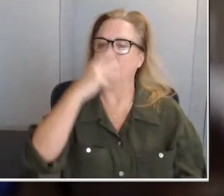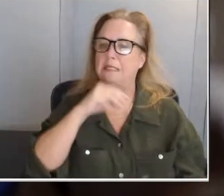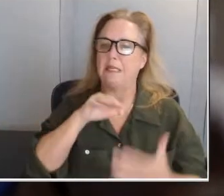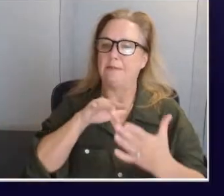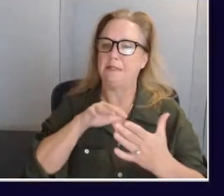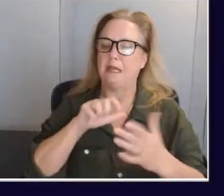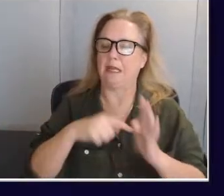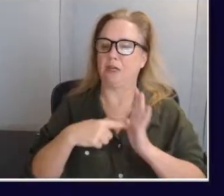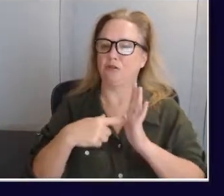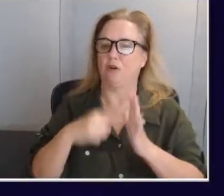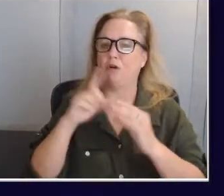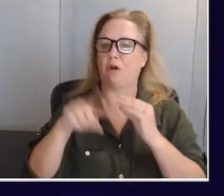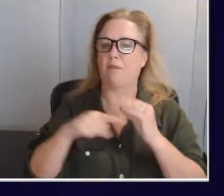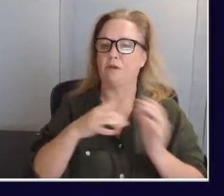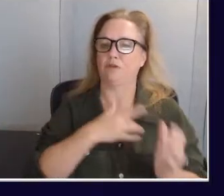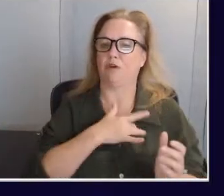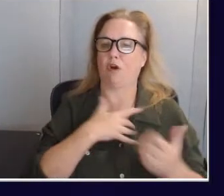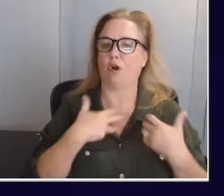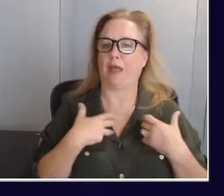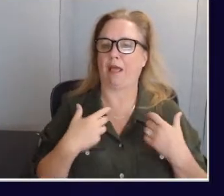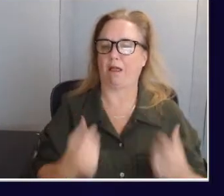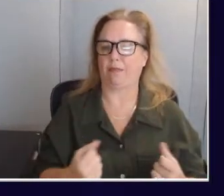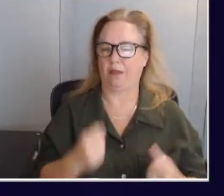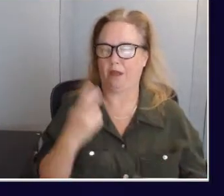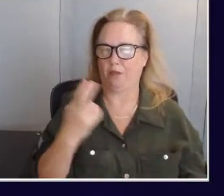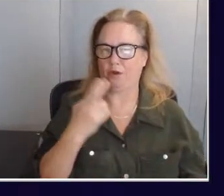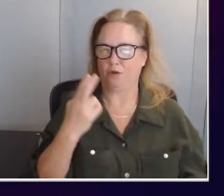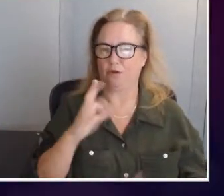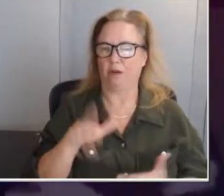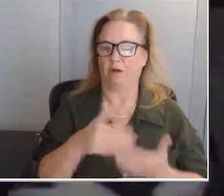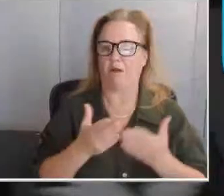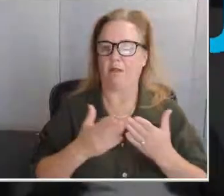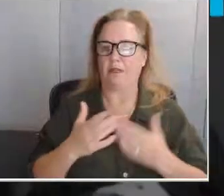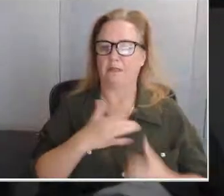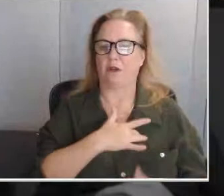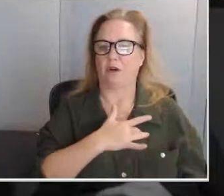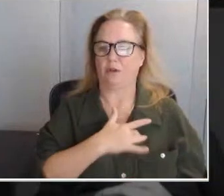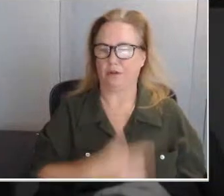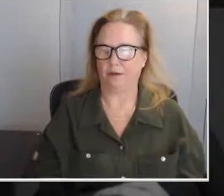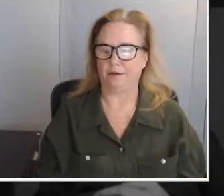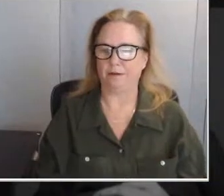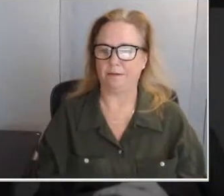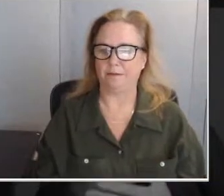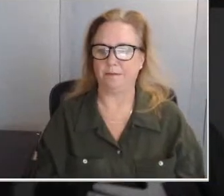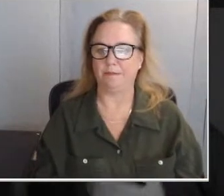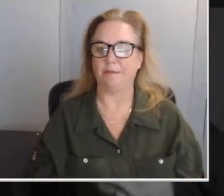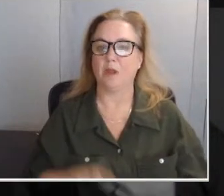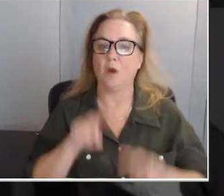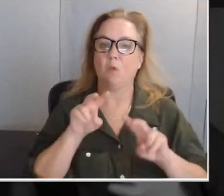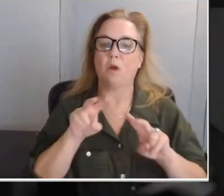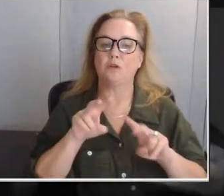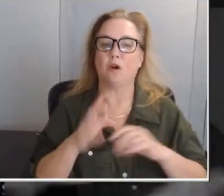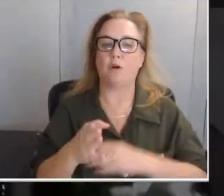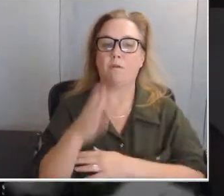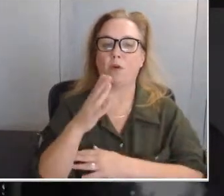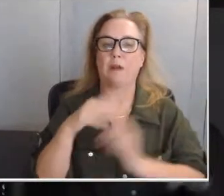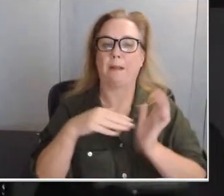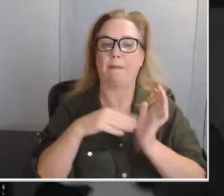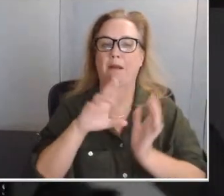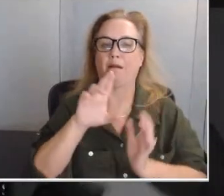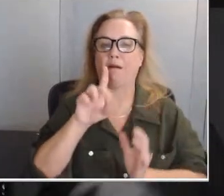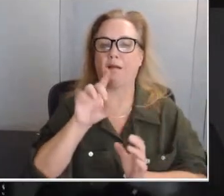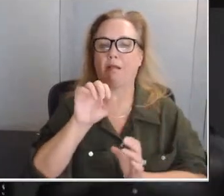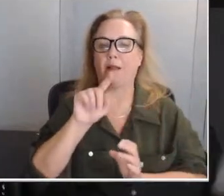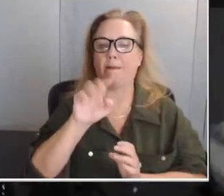can reveal about your heart health. Thursday on All Things Heart. Subscribe to our Morning Medical Update and Open